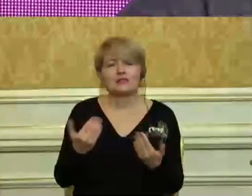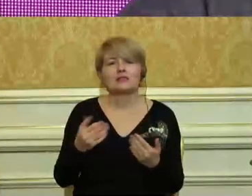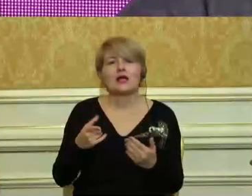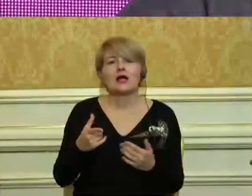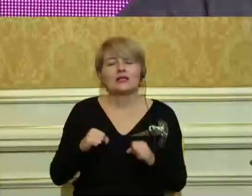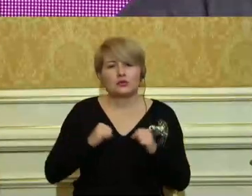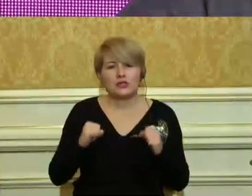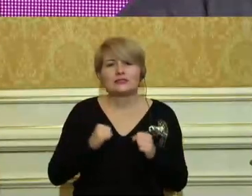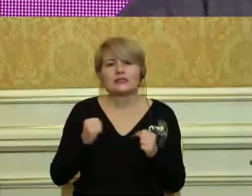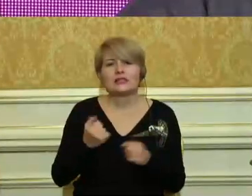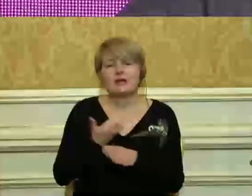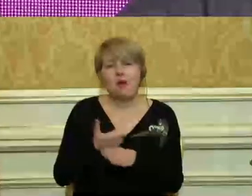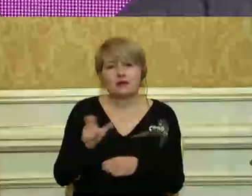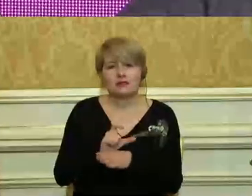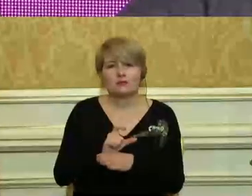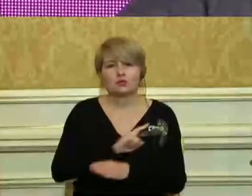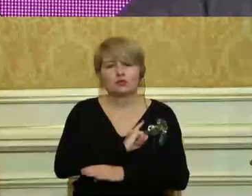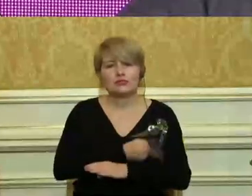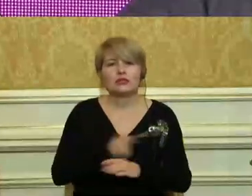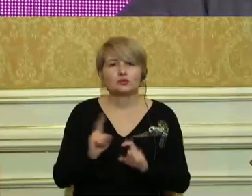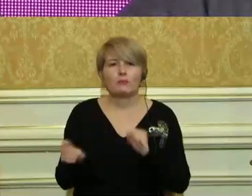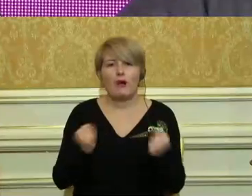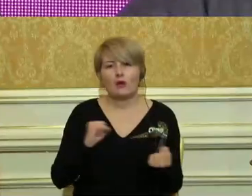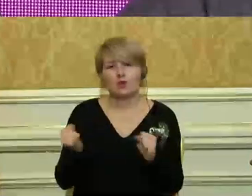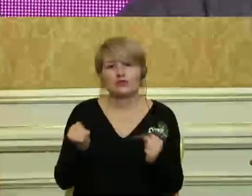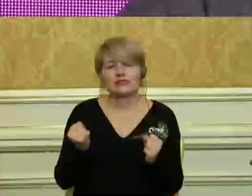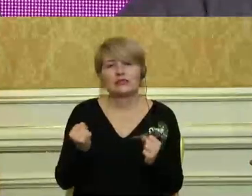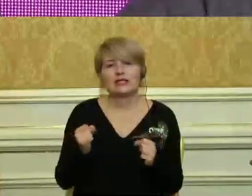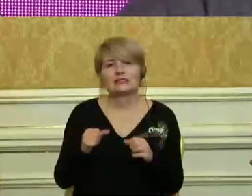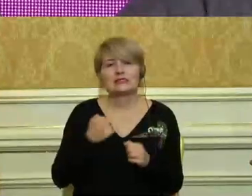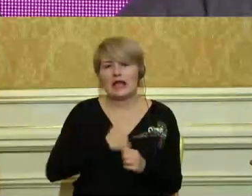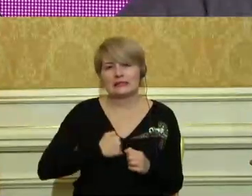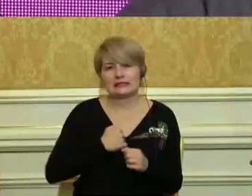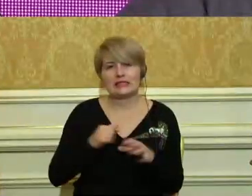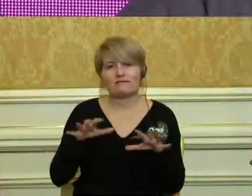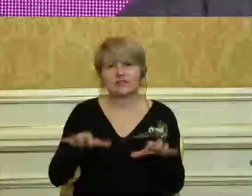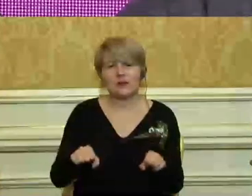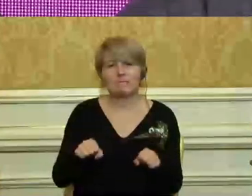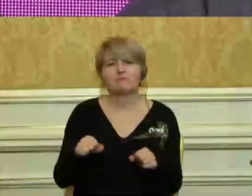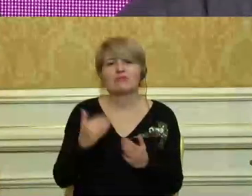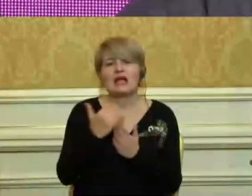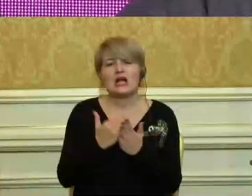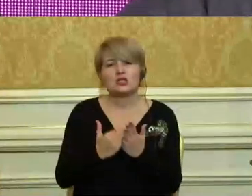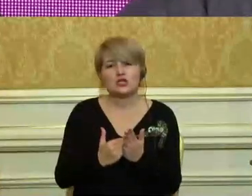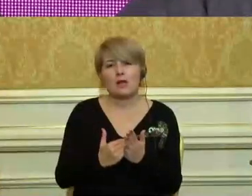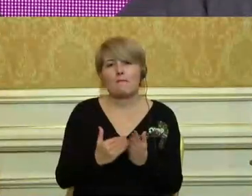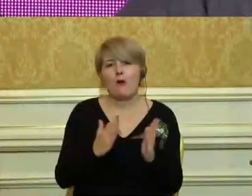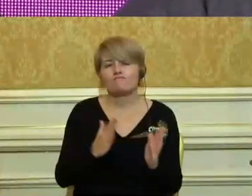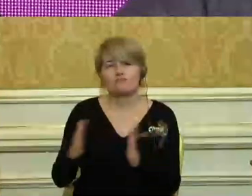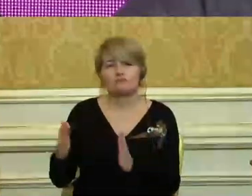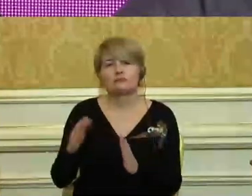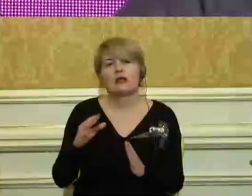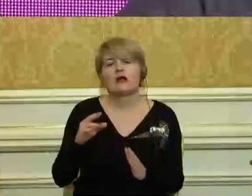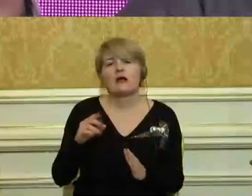in Europe, aggressive Kremlin. And what are you doing? It's for benefit for Russian people as